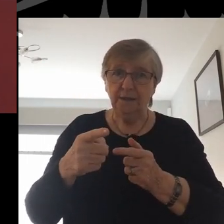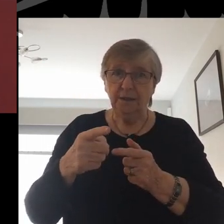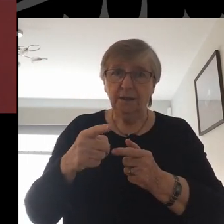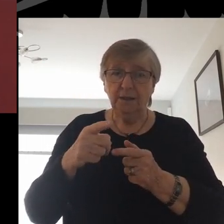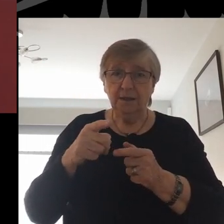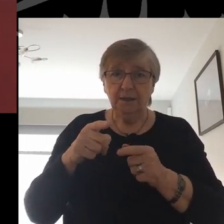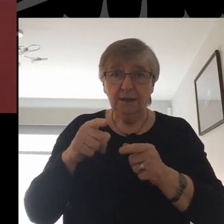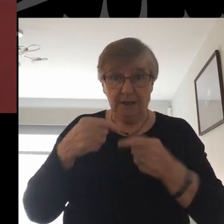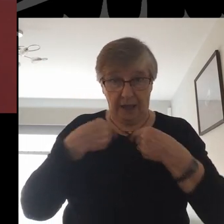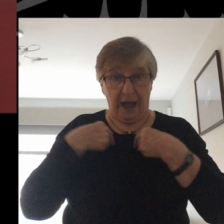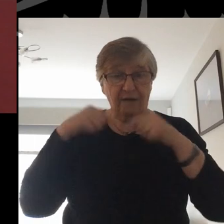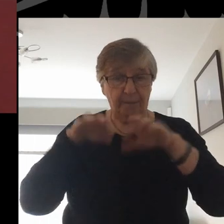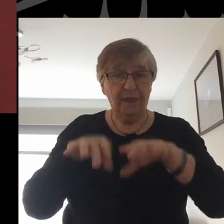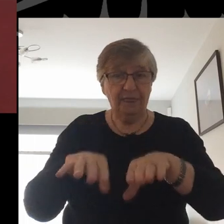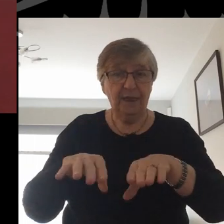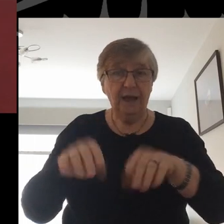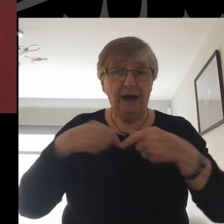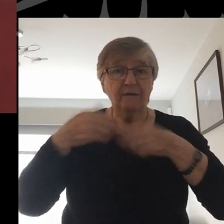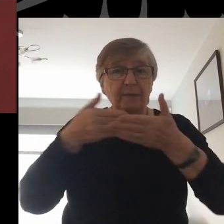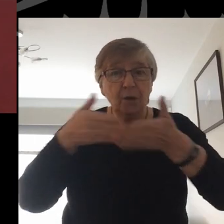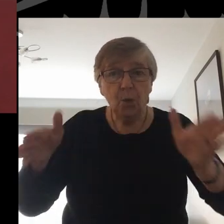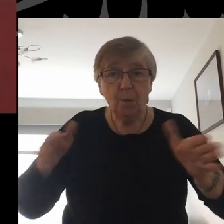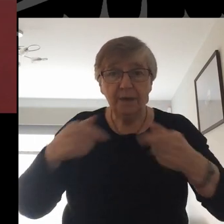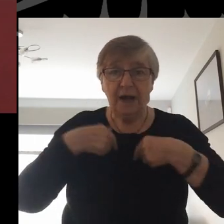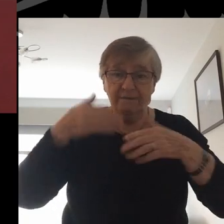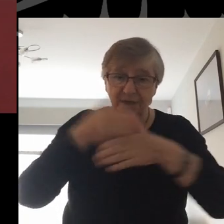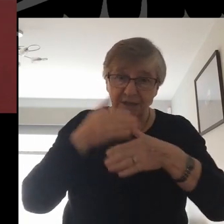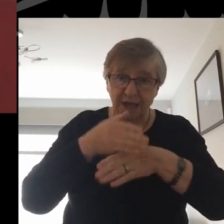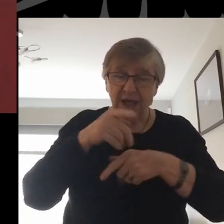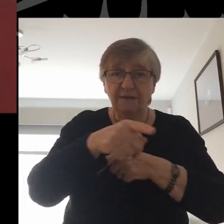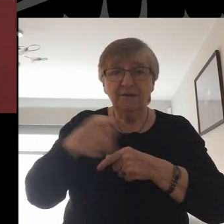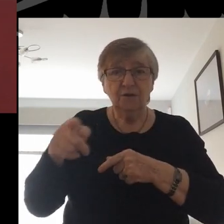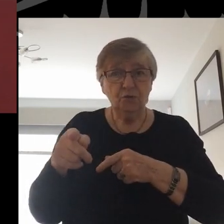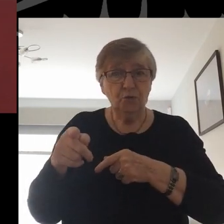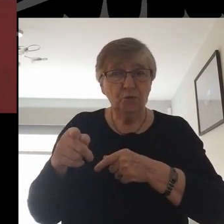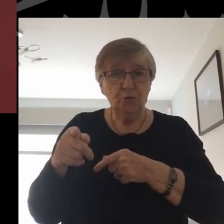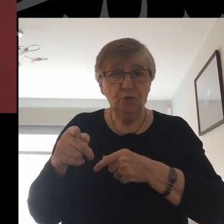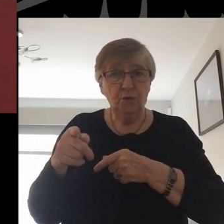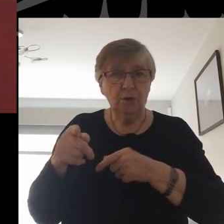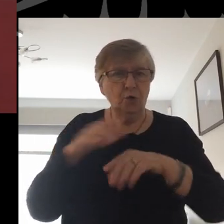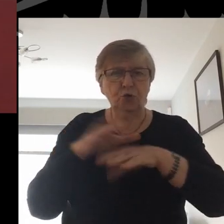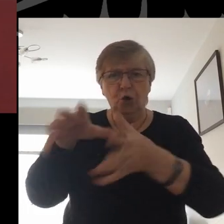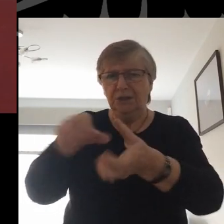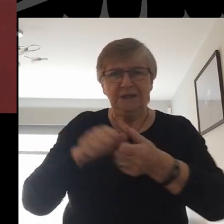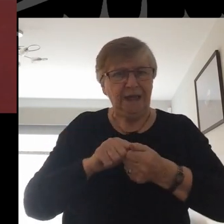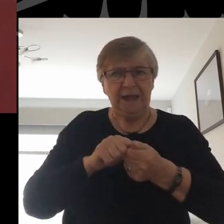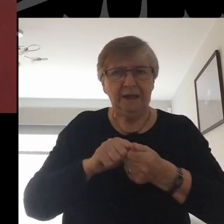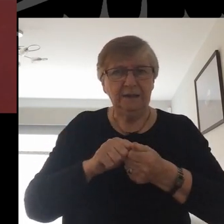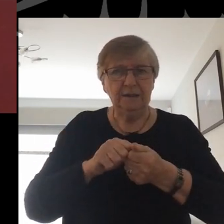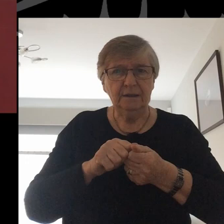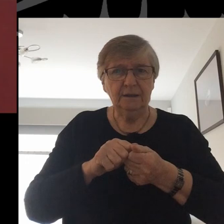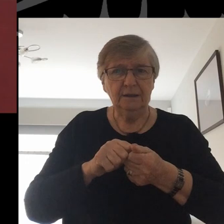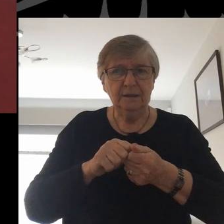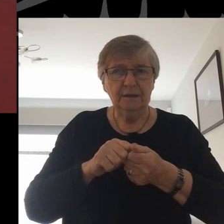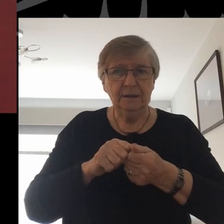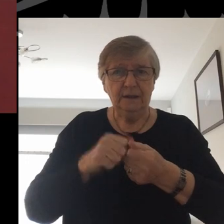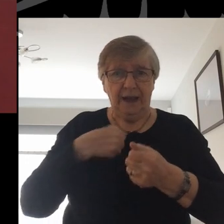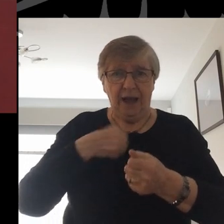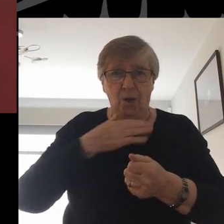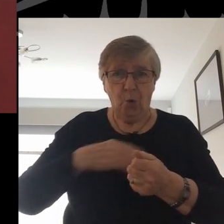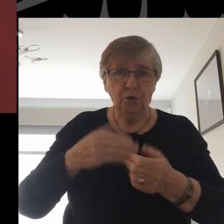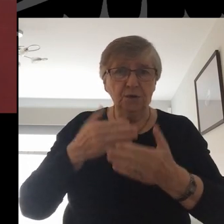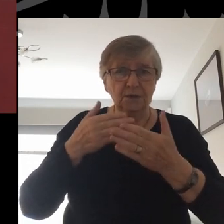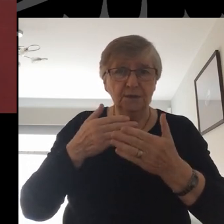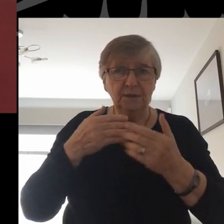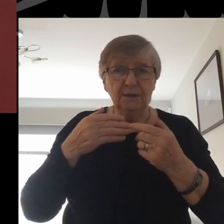leaders, that he had been open with them, he had served them, he hadn't exploited them, he hadn't done mission out of any ulterior motive.